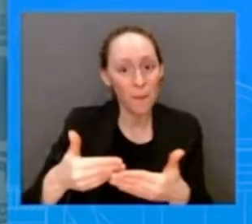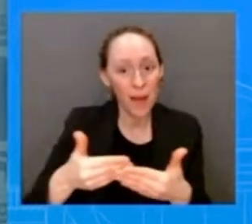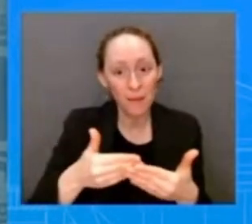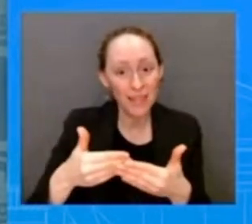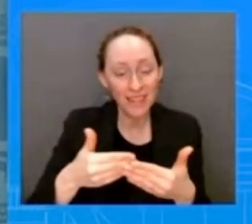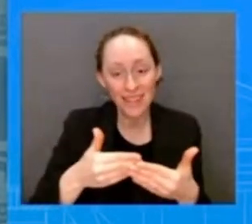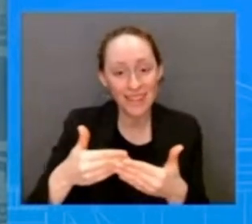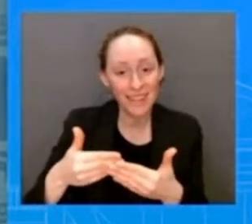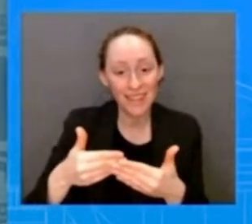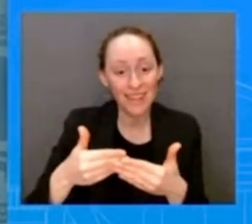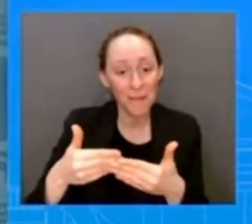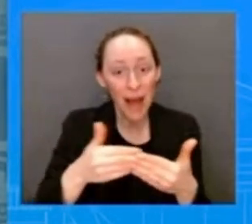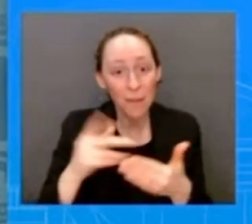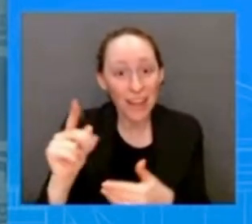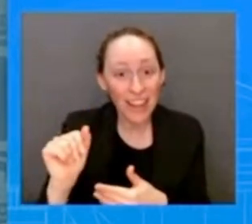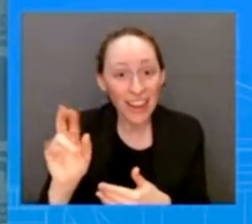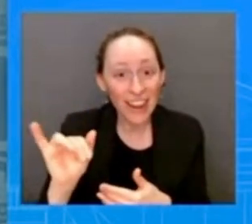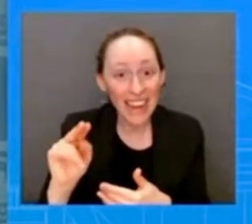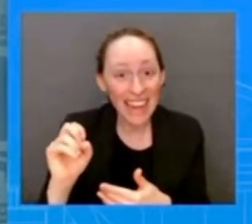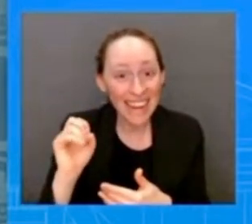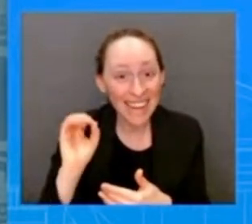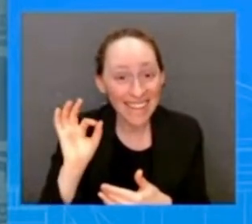I had like this delayed reaction.